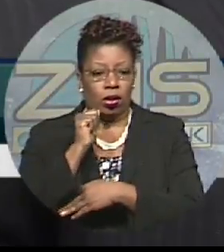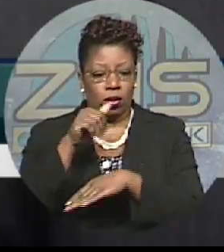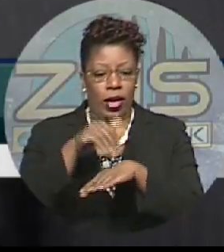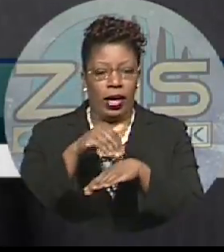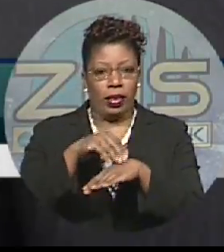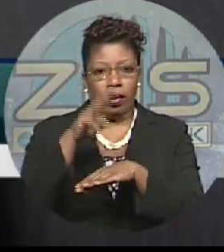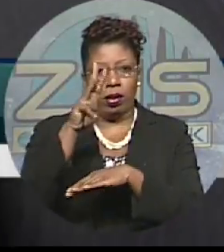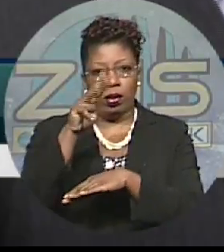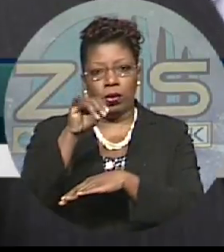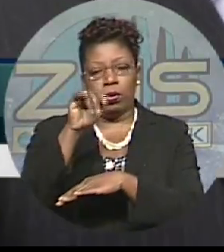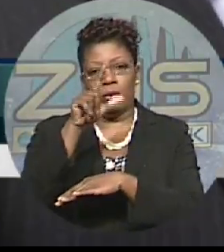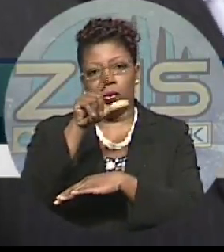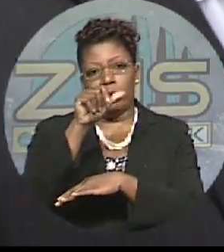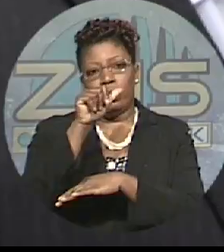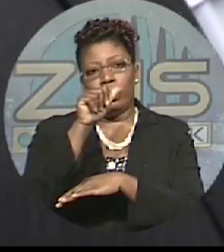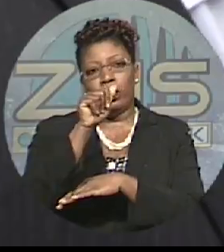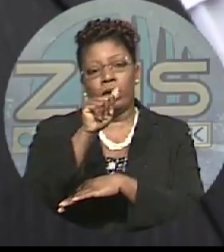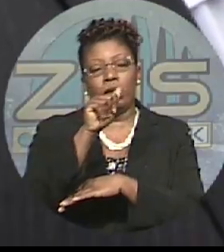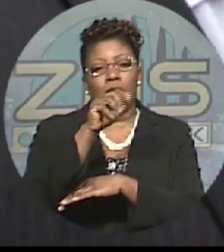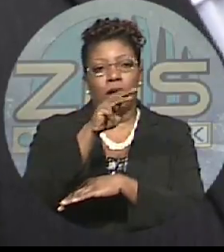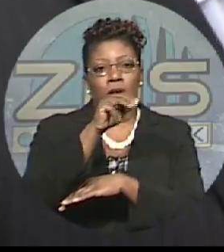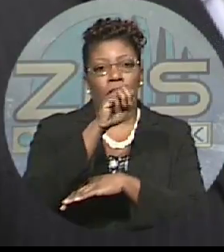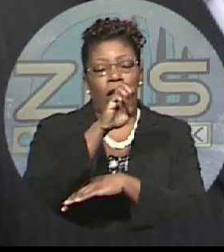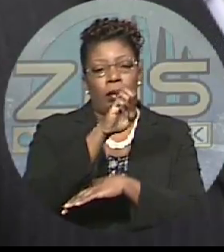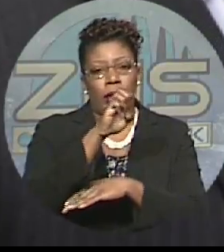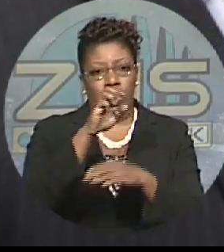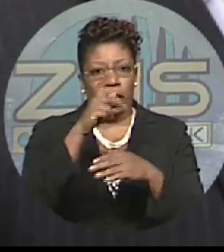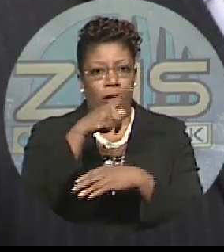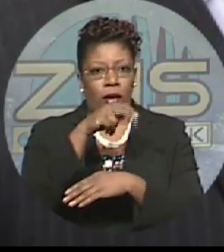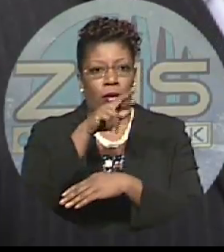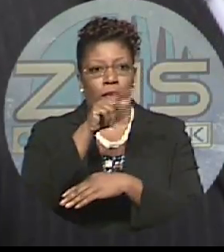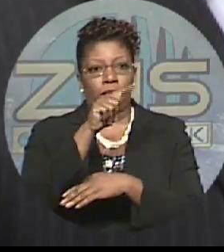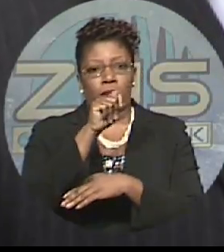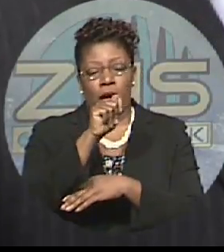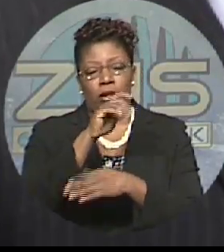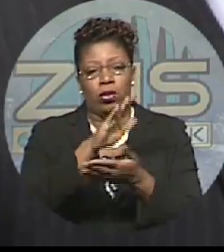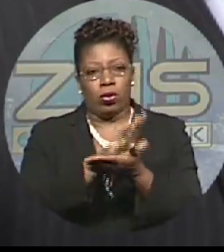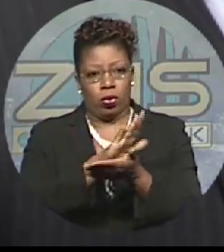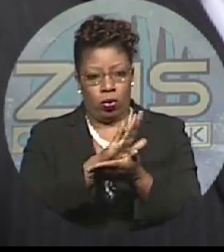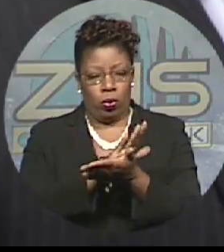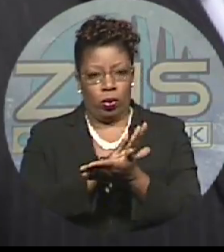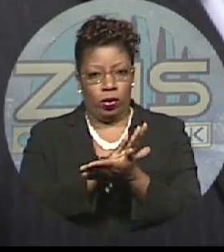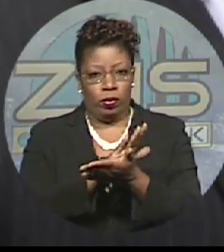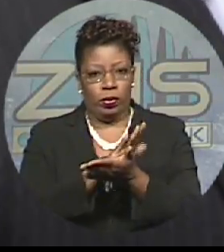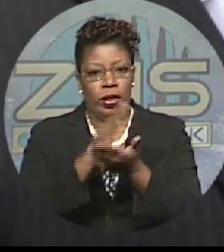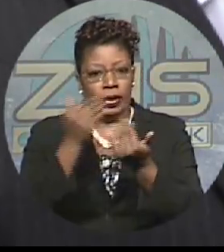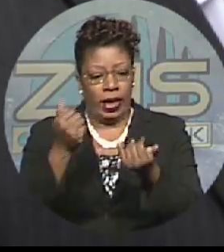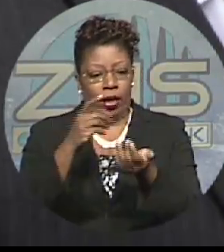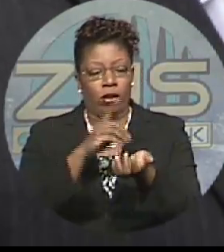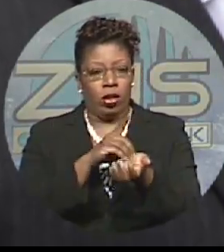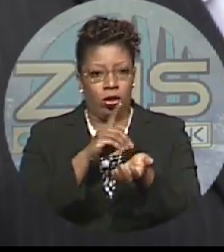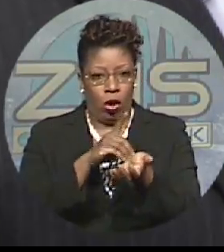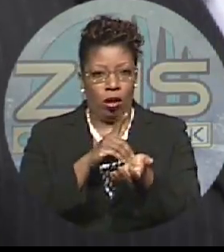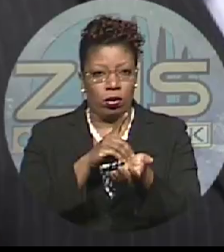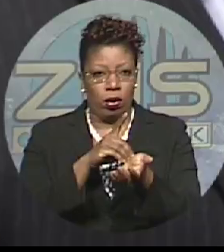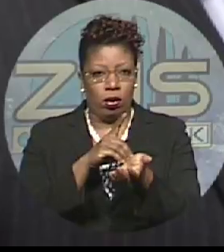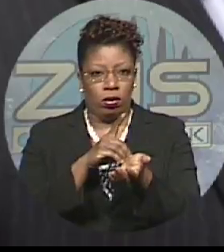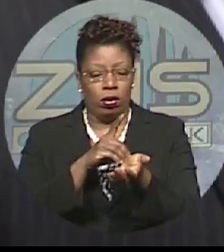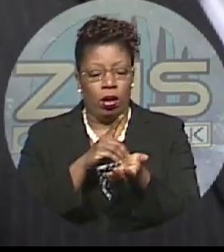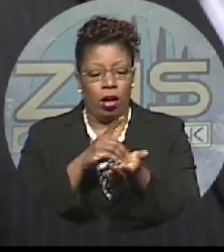Pratt School. The Her Majesty's coroner is in charge of this investigation.